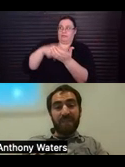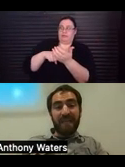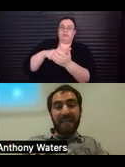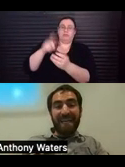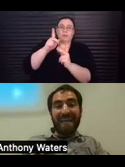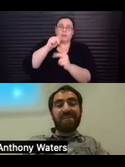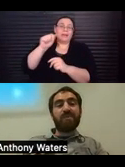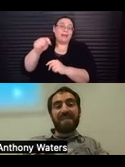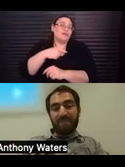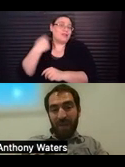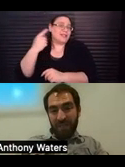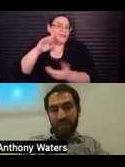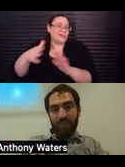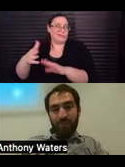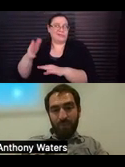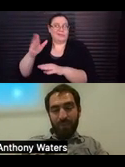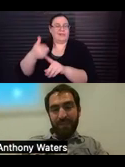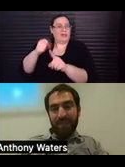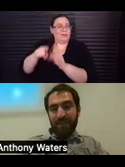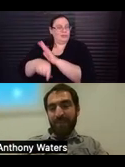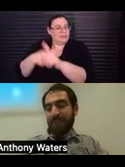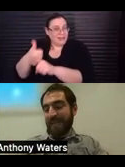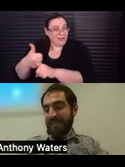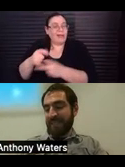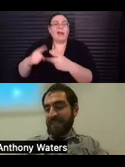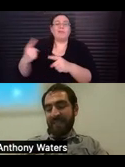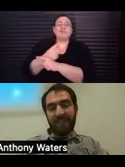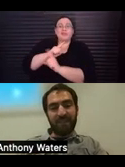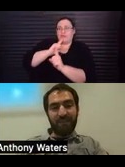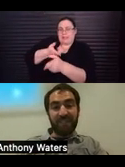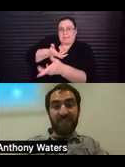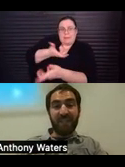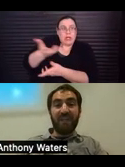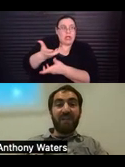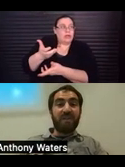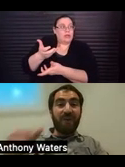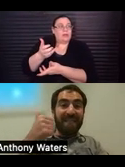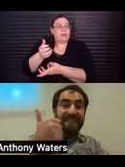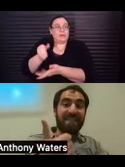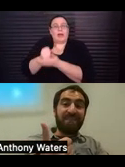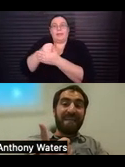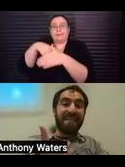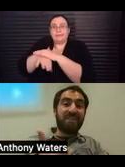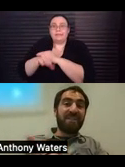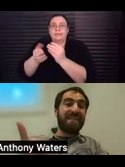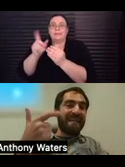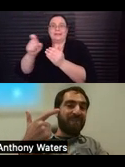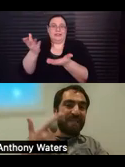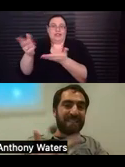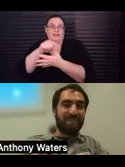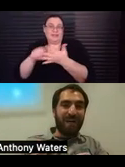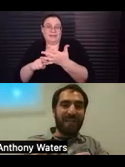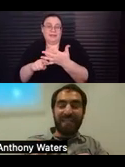by suicide and to respond appropriately by helping them access needed services. So identification